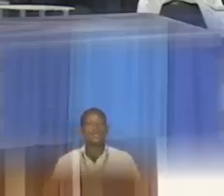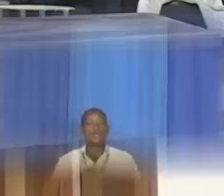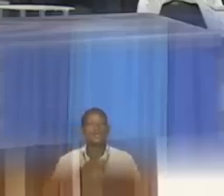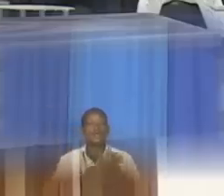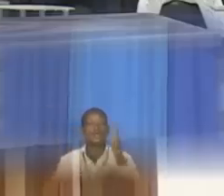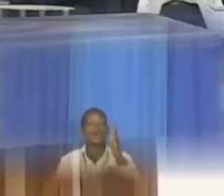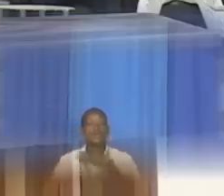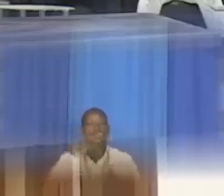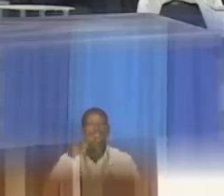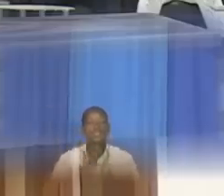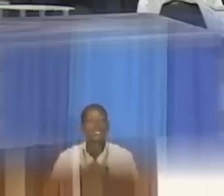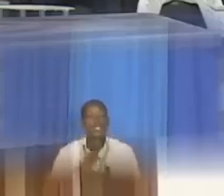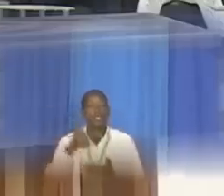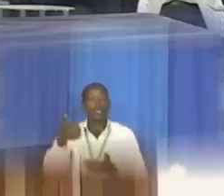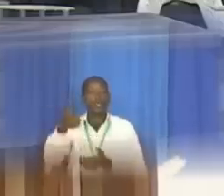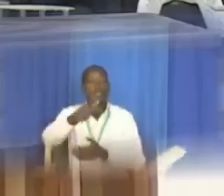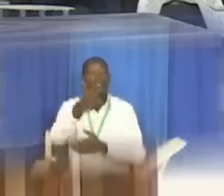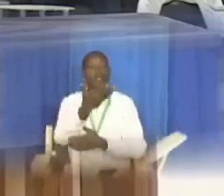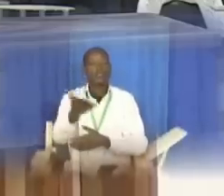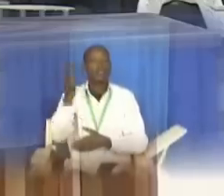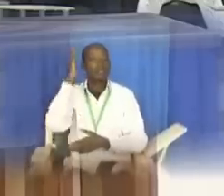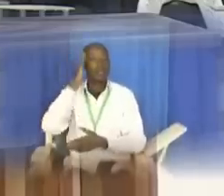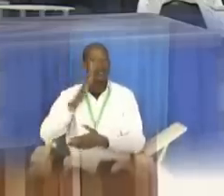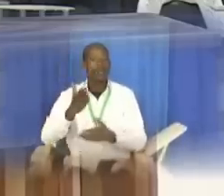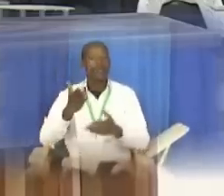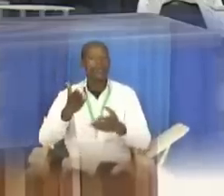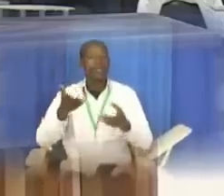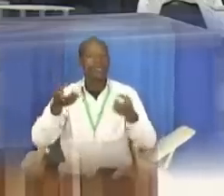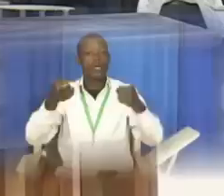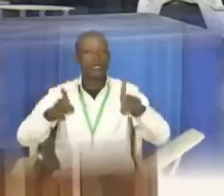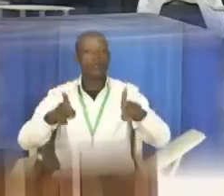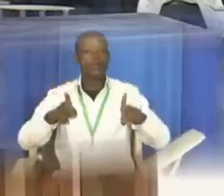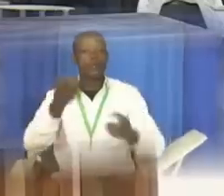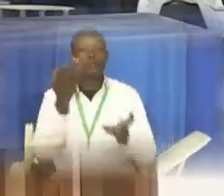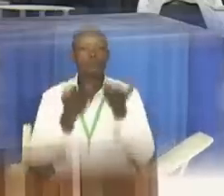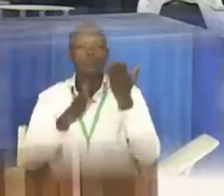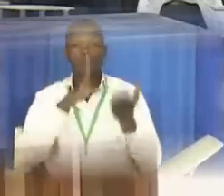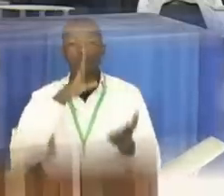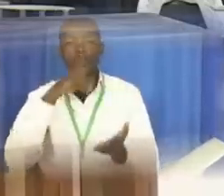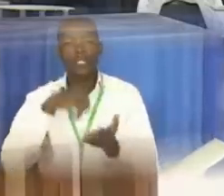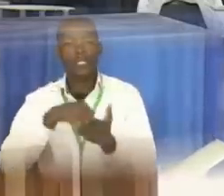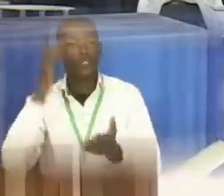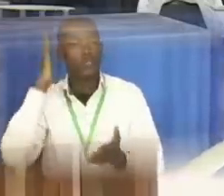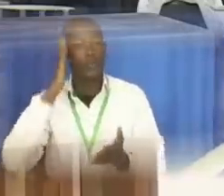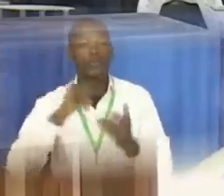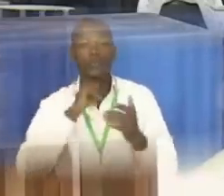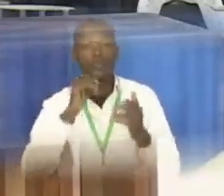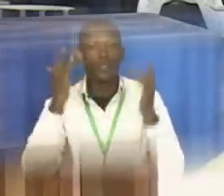particularly those that might not sound too nice, it is to